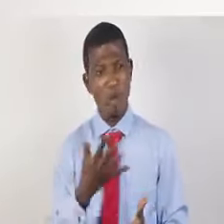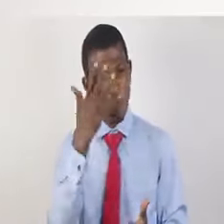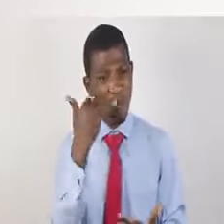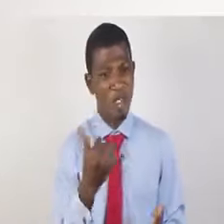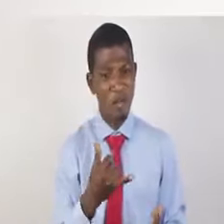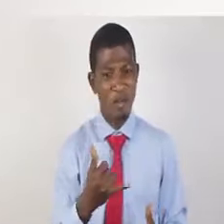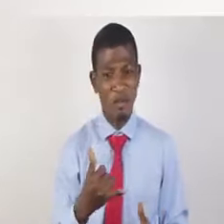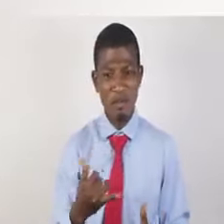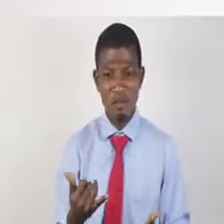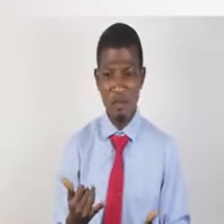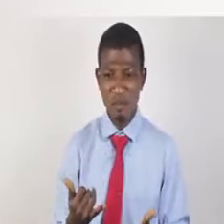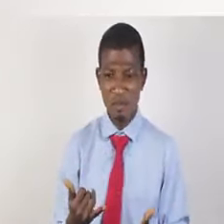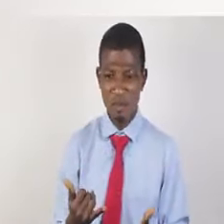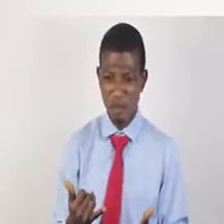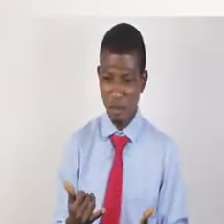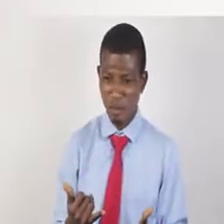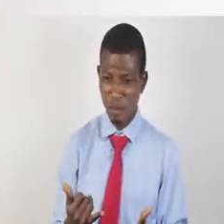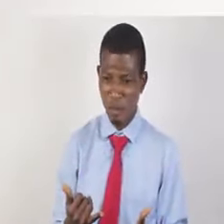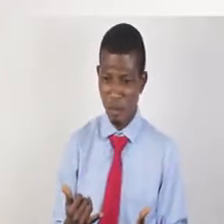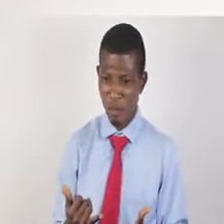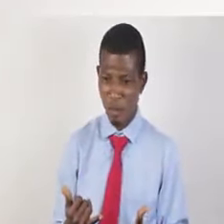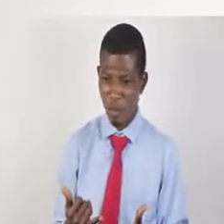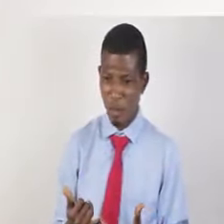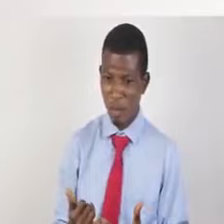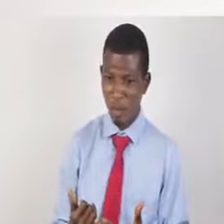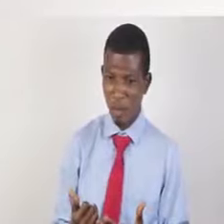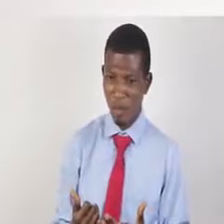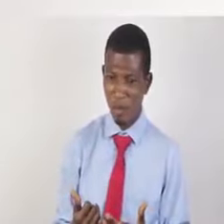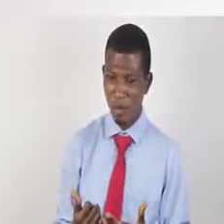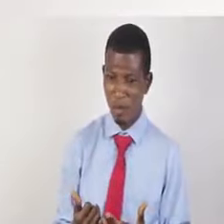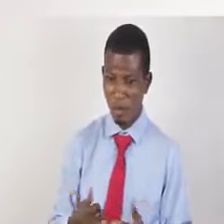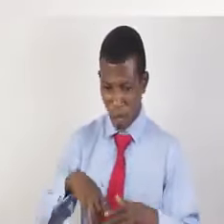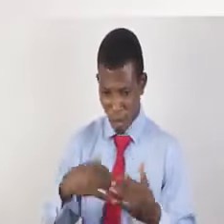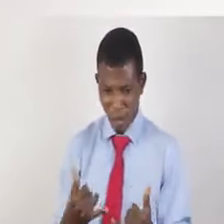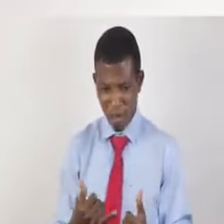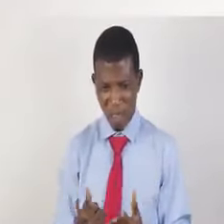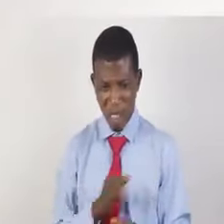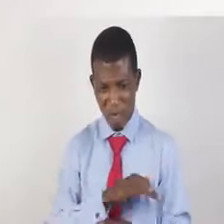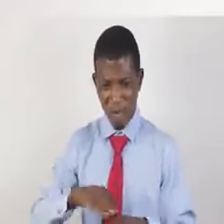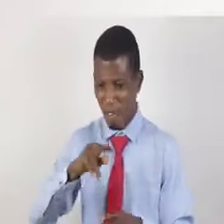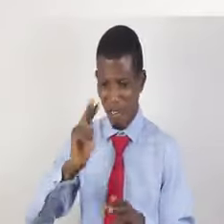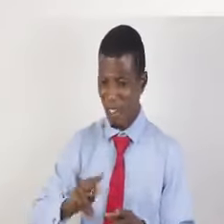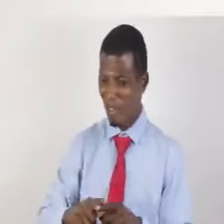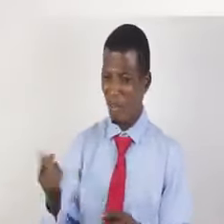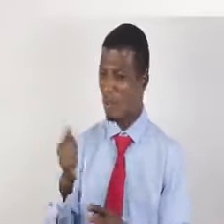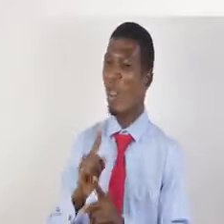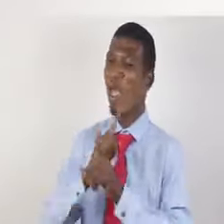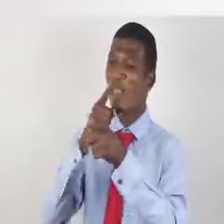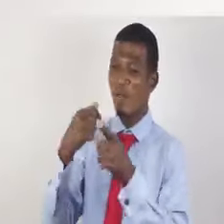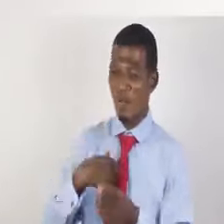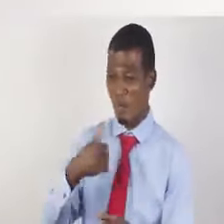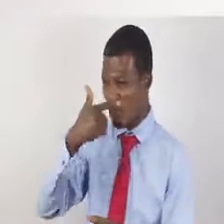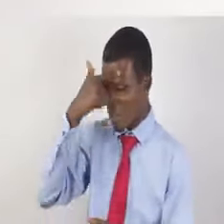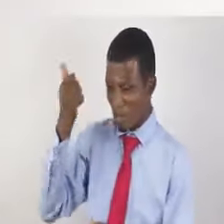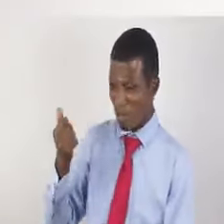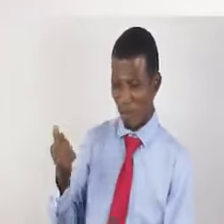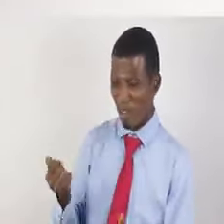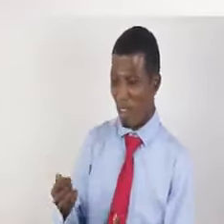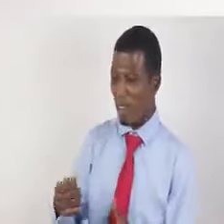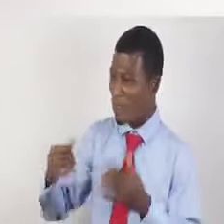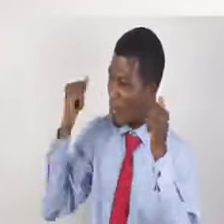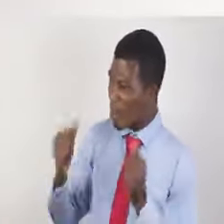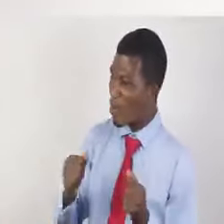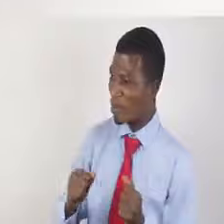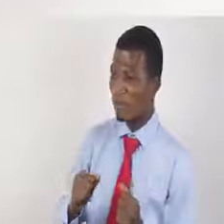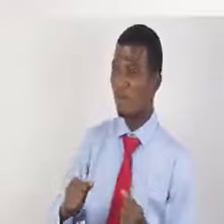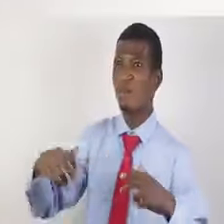say, why did PTN take interrupt power? Now, I don't need anybody to answer me, simply because I